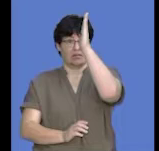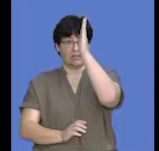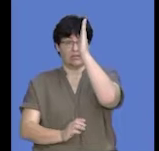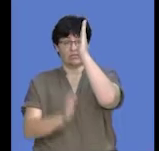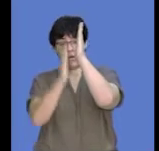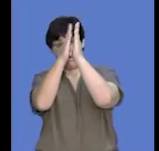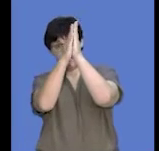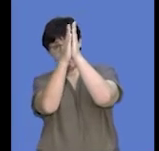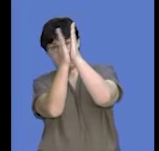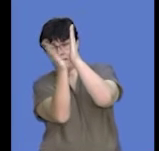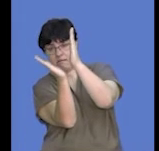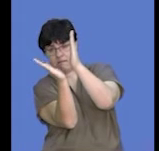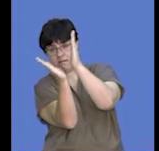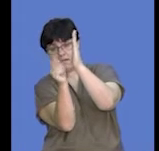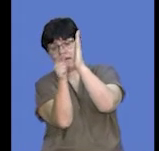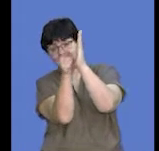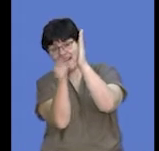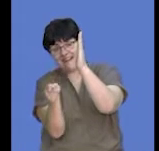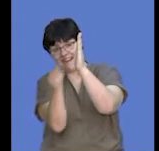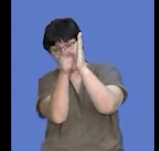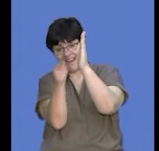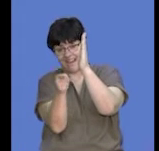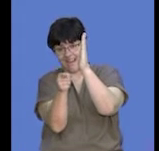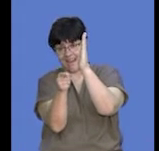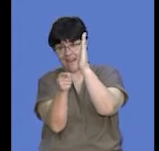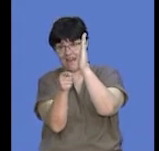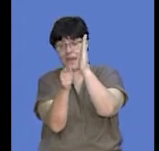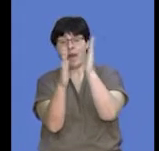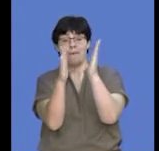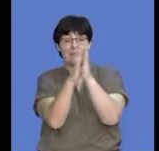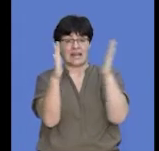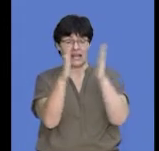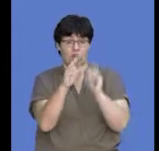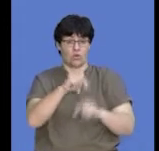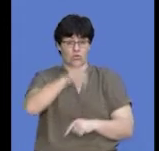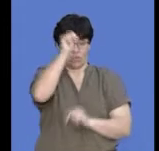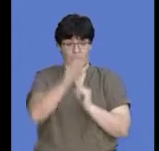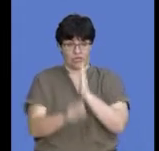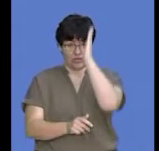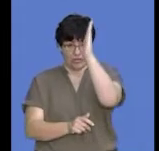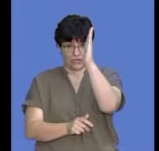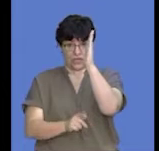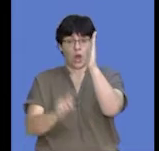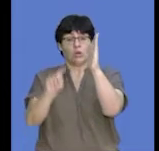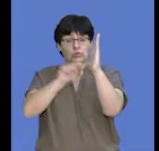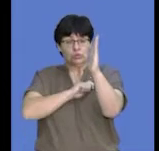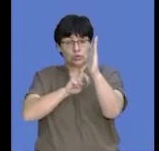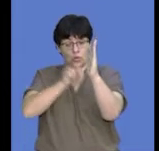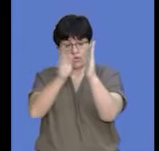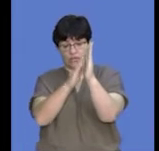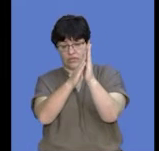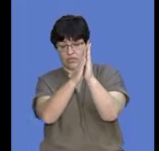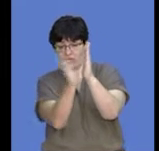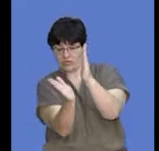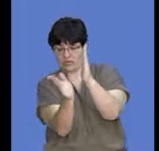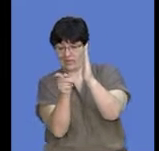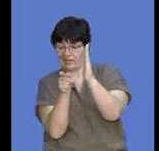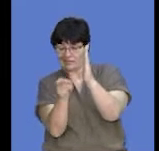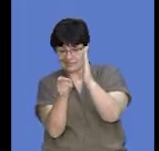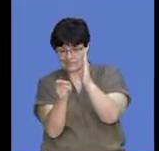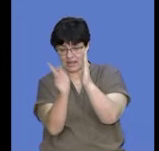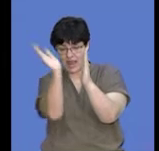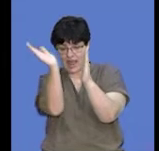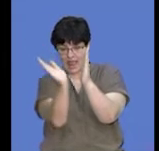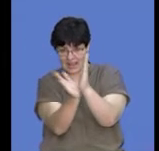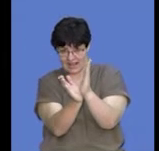this angle between the magnetic north here and the true north here is what we